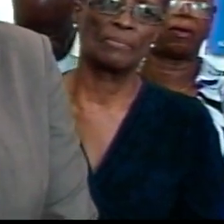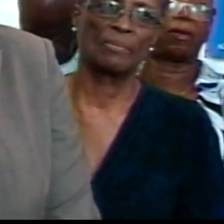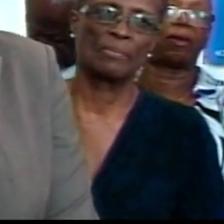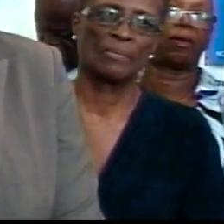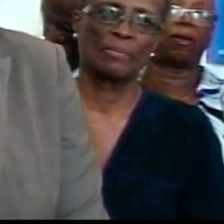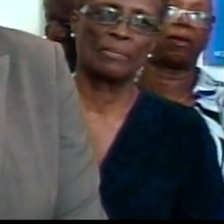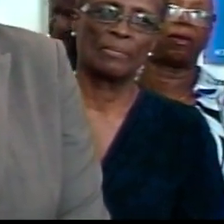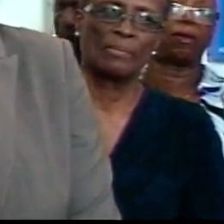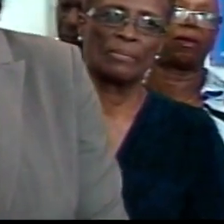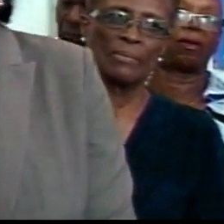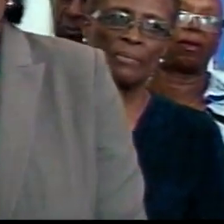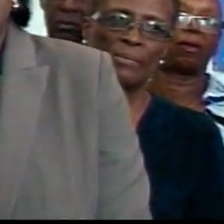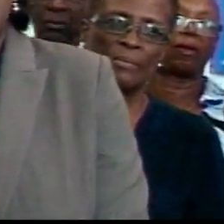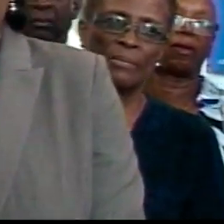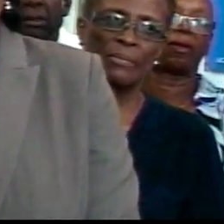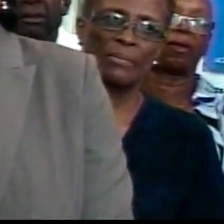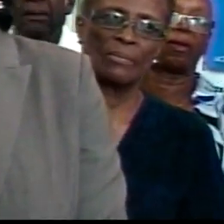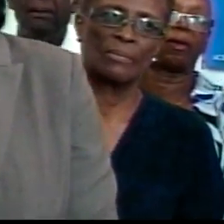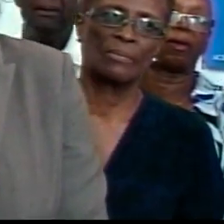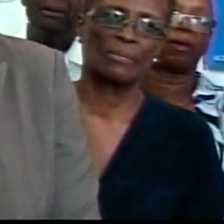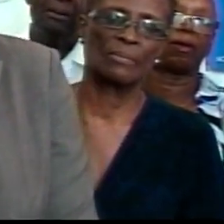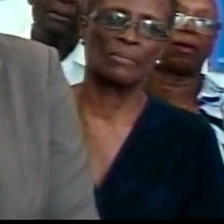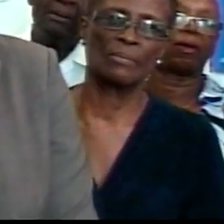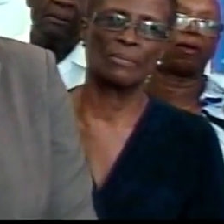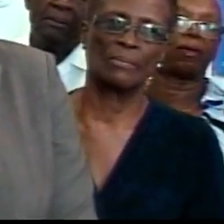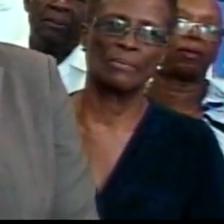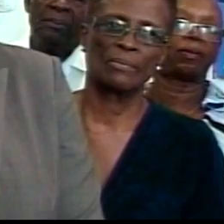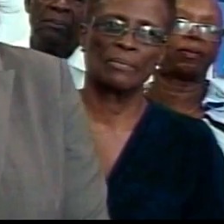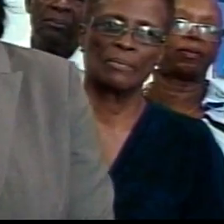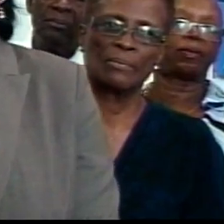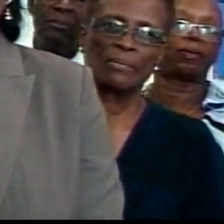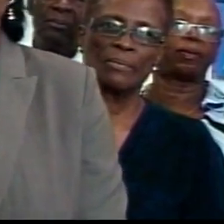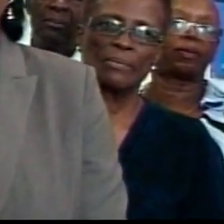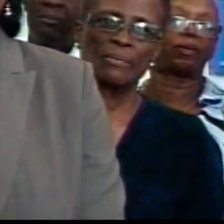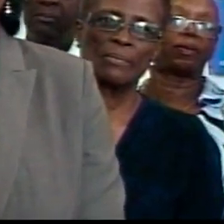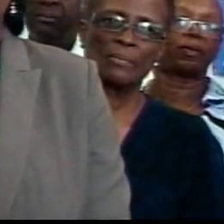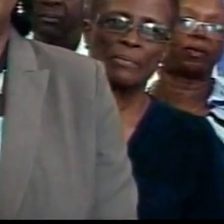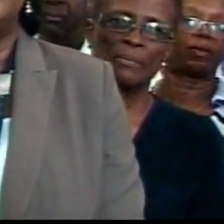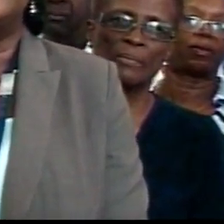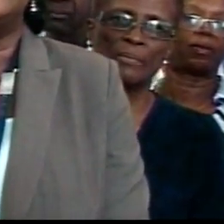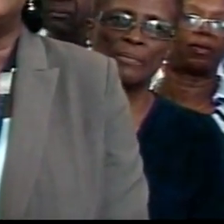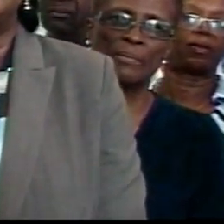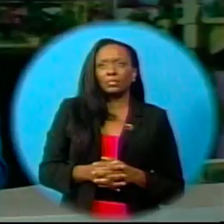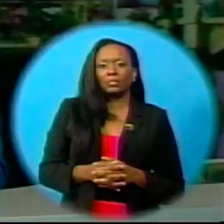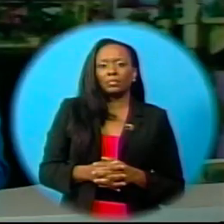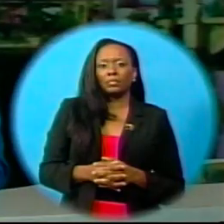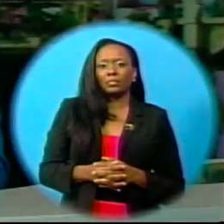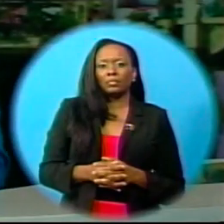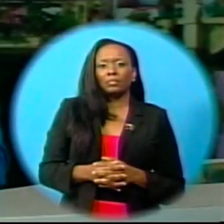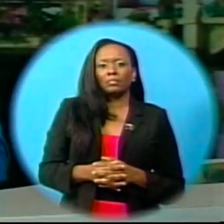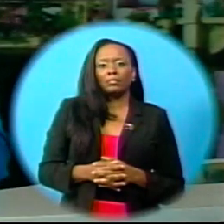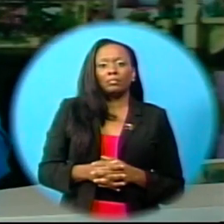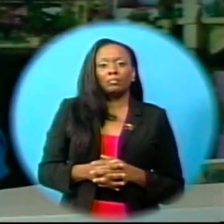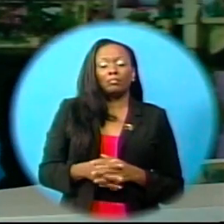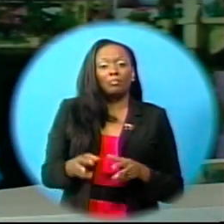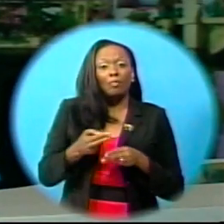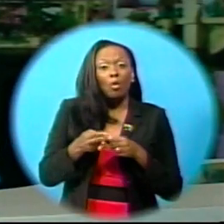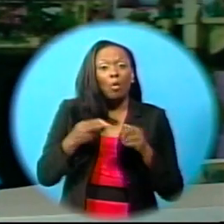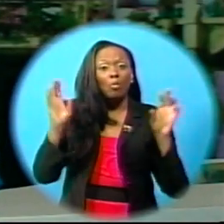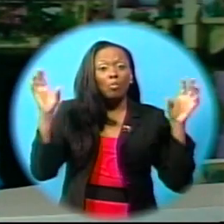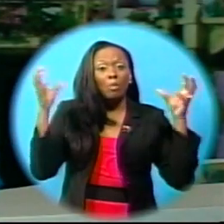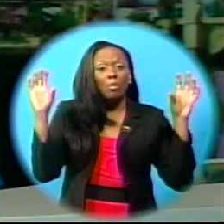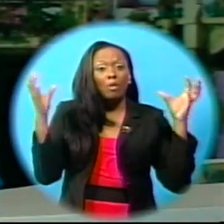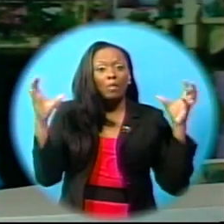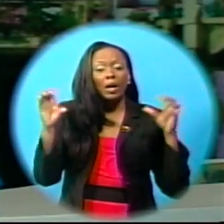that the nurse is essentially stuck within the unit because she has to monitor the patients very closely. Well, as the crop over